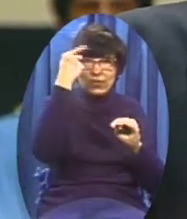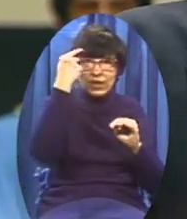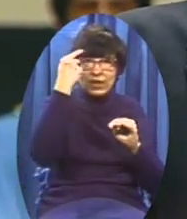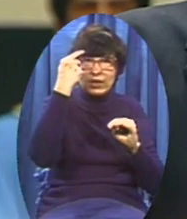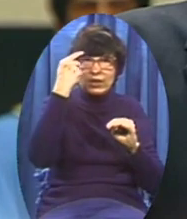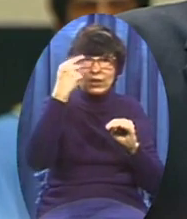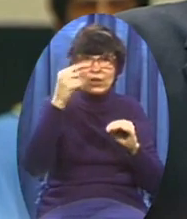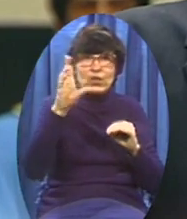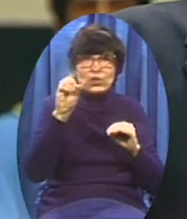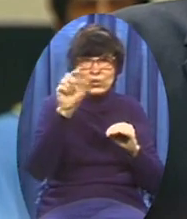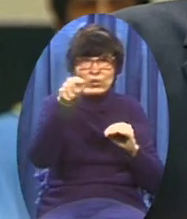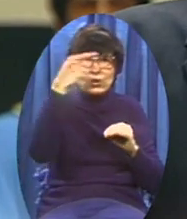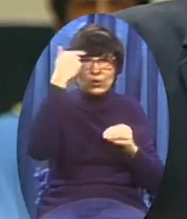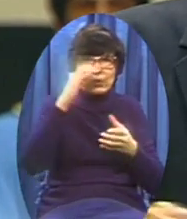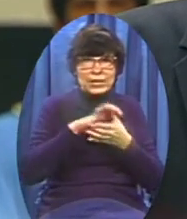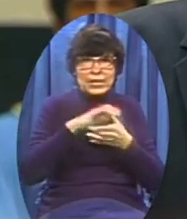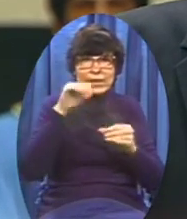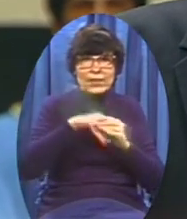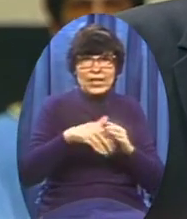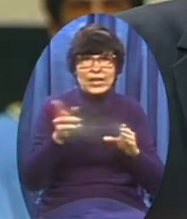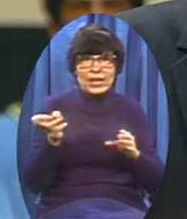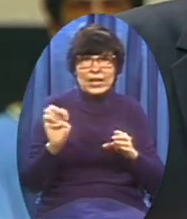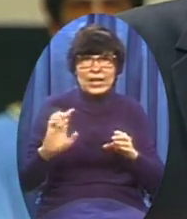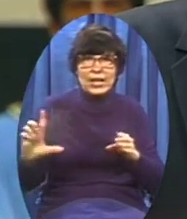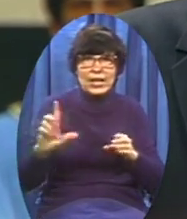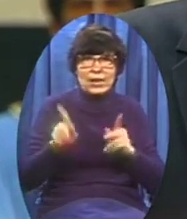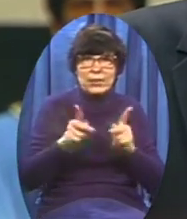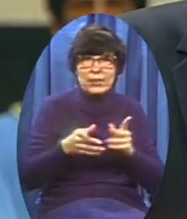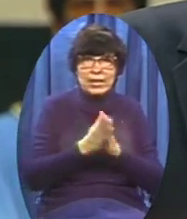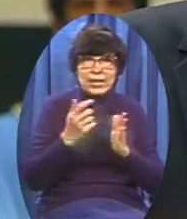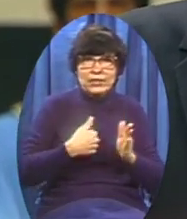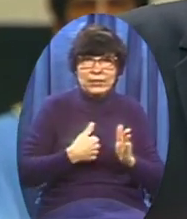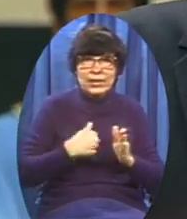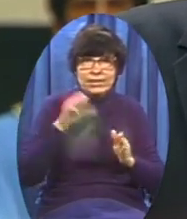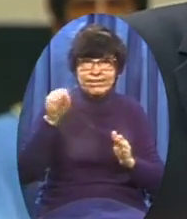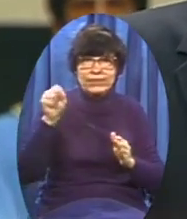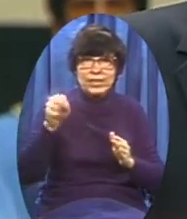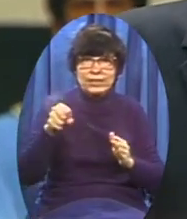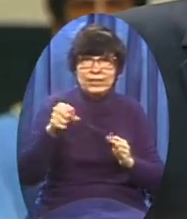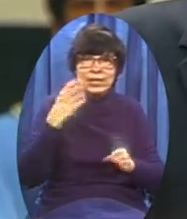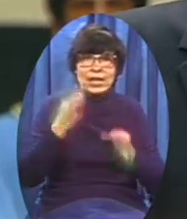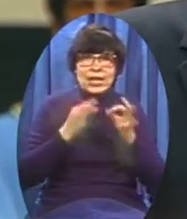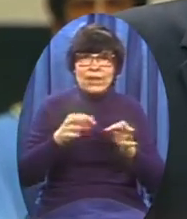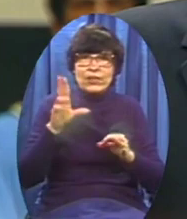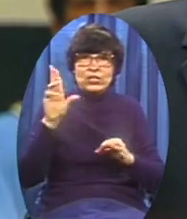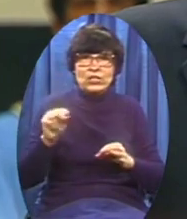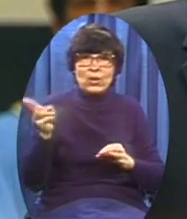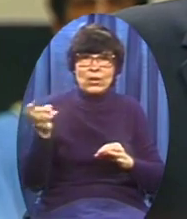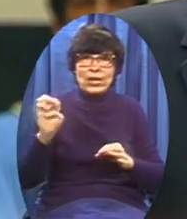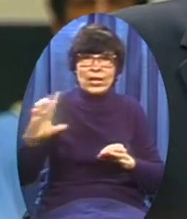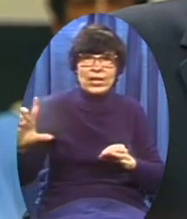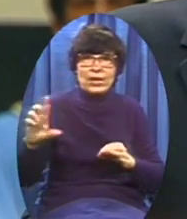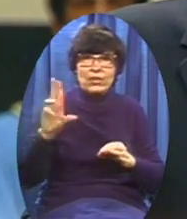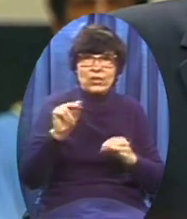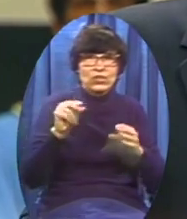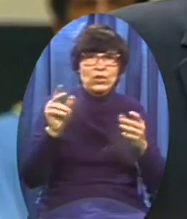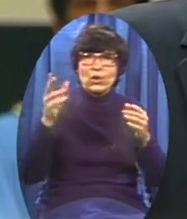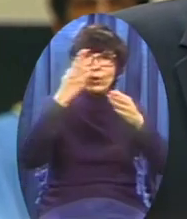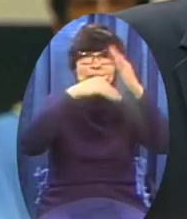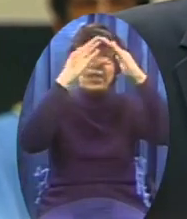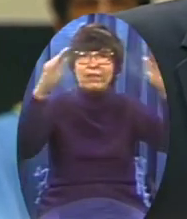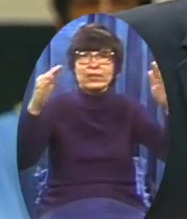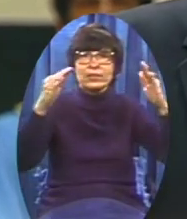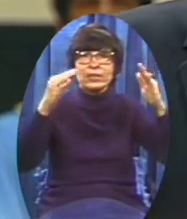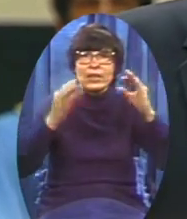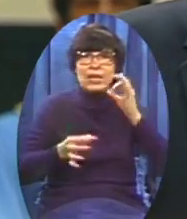teaches it. If there is no hell, there is no heaven. If there is no hell, there is no God. If there is no hell,